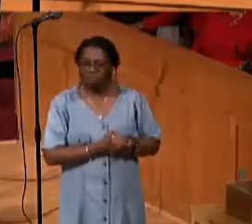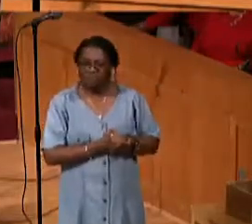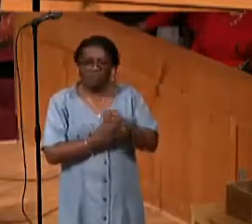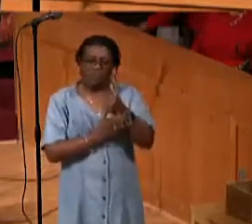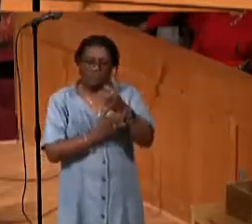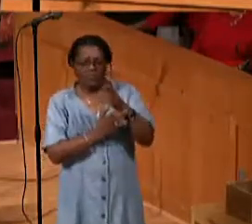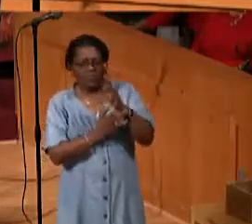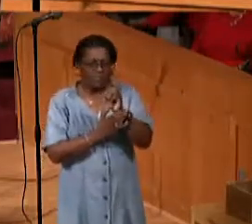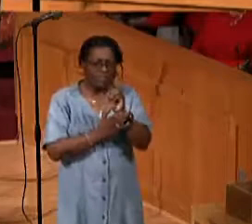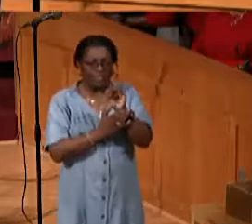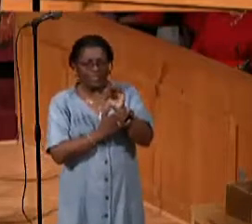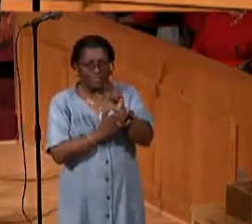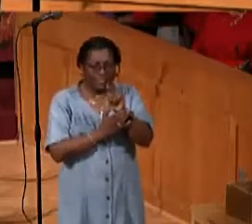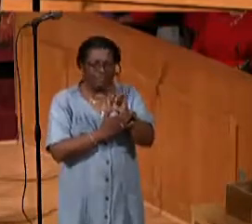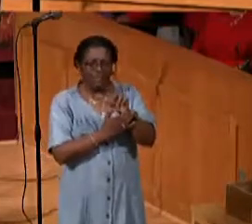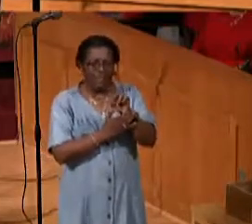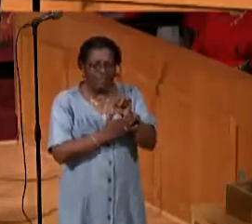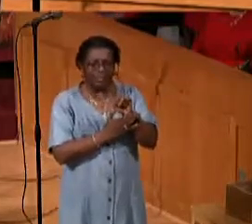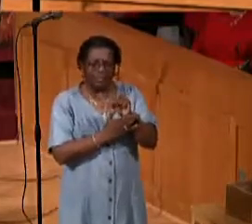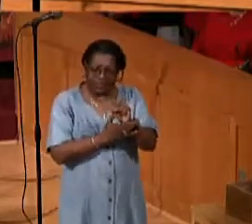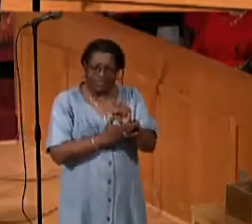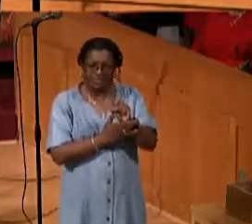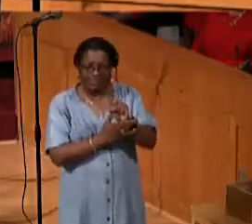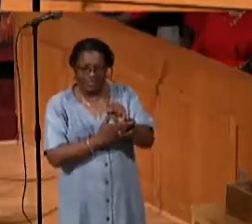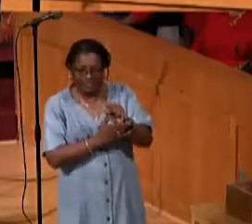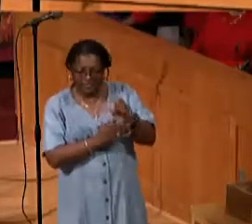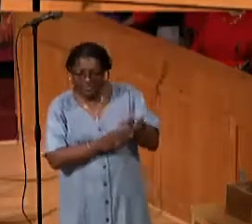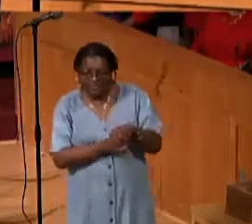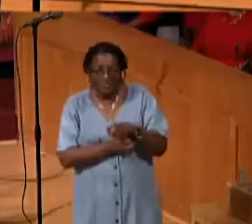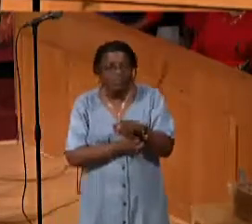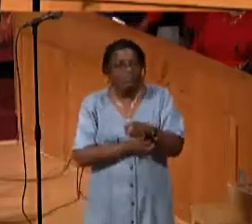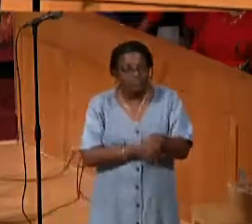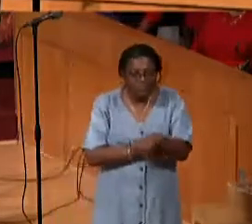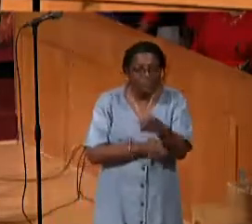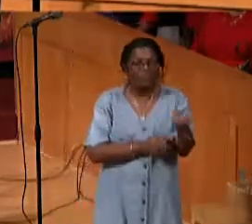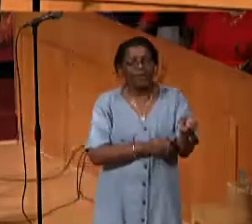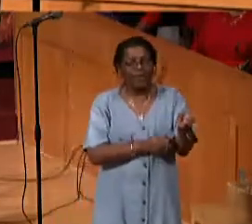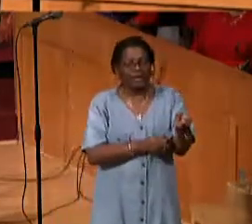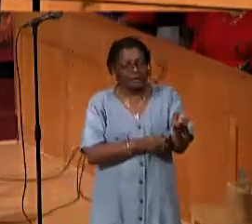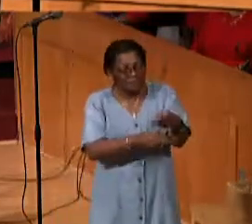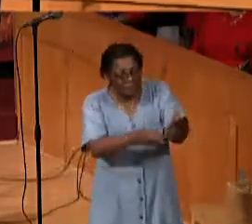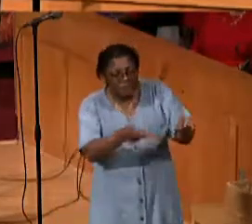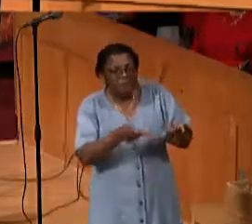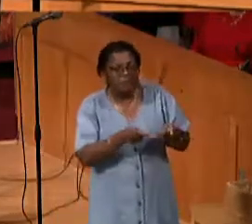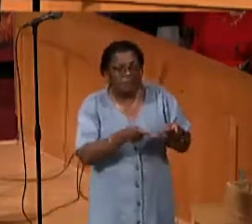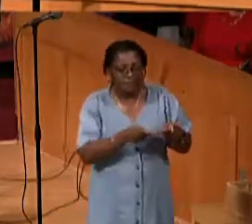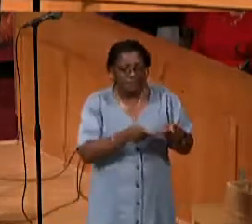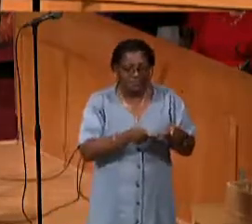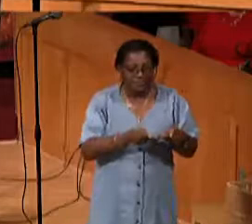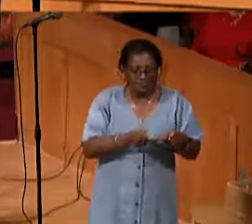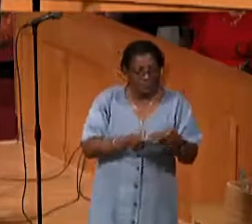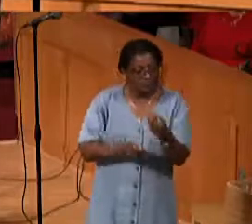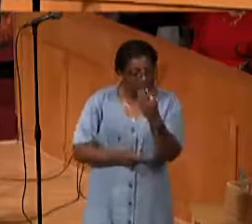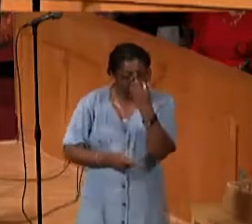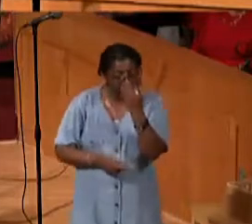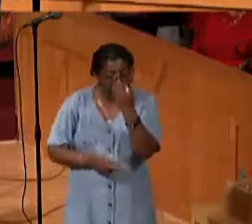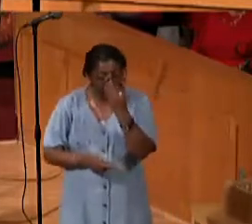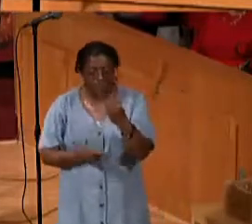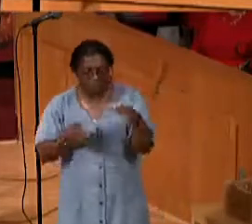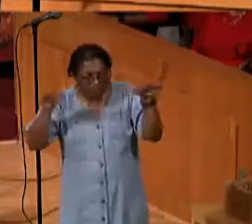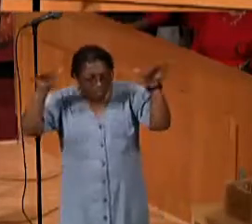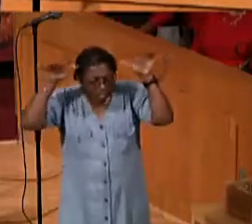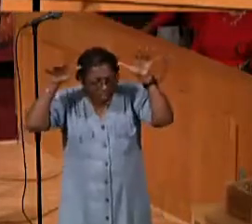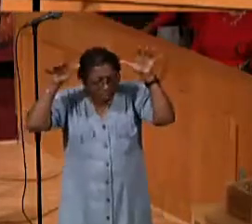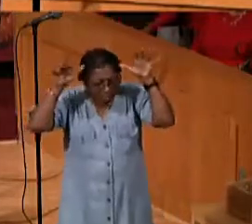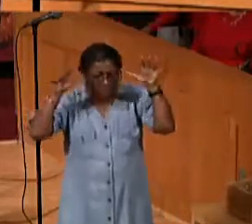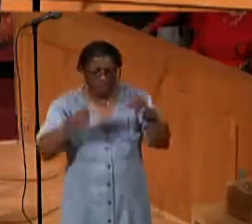Gremlins, Trading Places, Rudolph the Red-Nosed Reindeer, Special